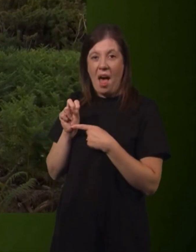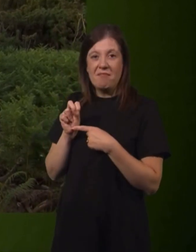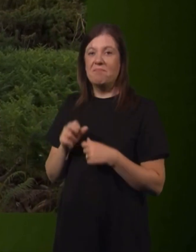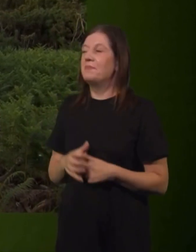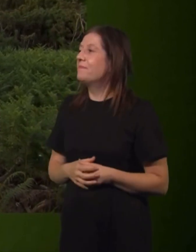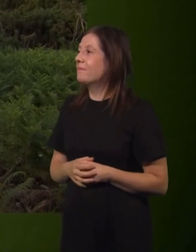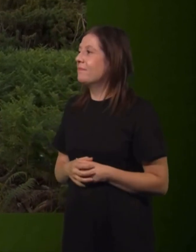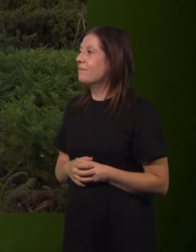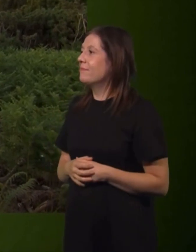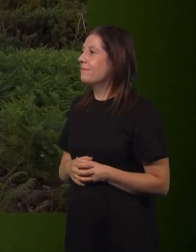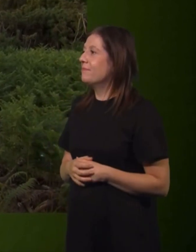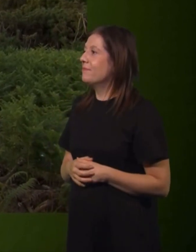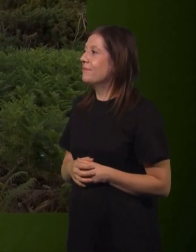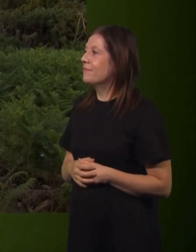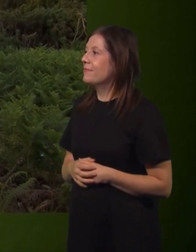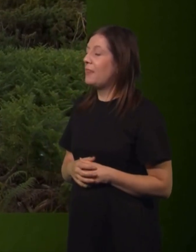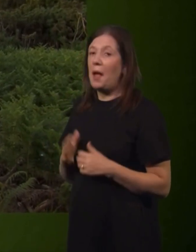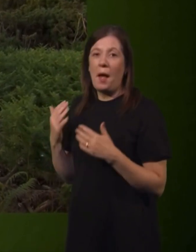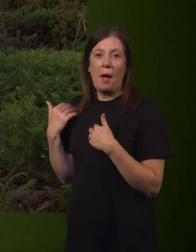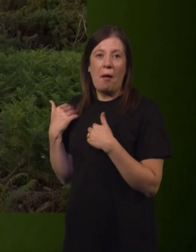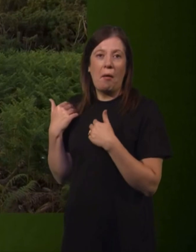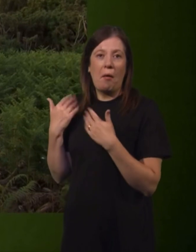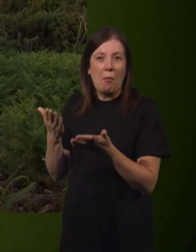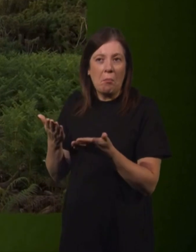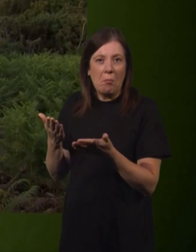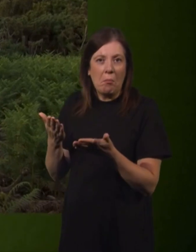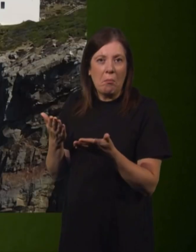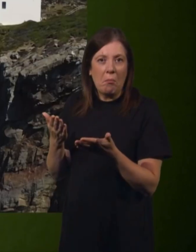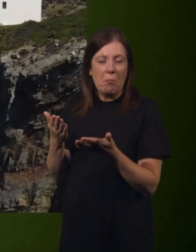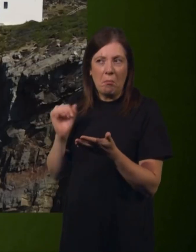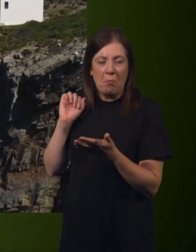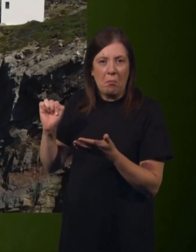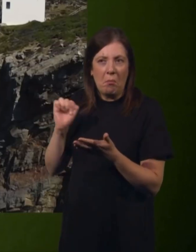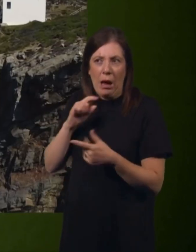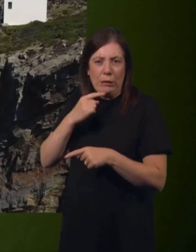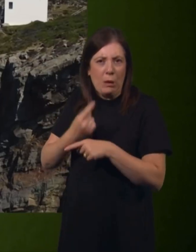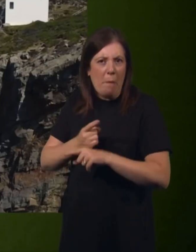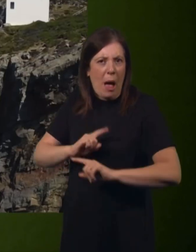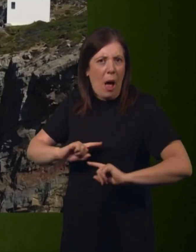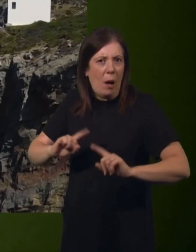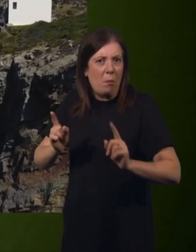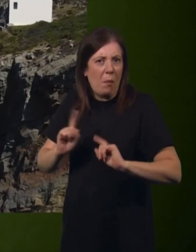Okay. Talking of which, let's go to Gillian. I'll give you one guess what she's going to be talking about.